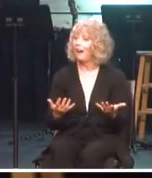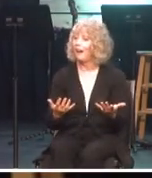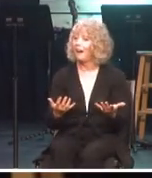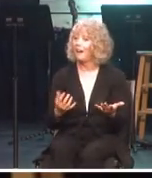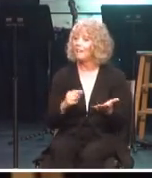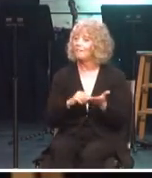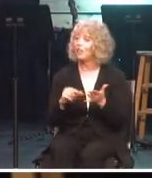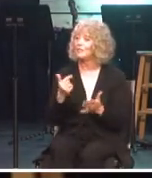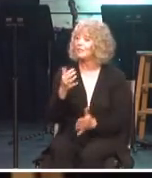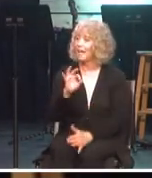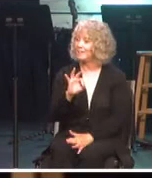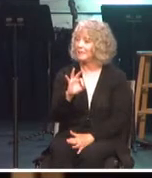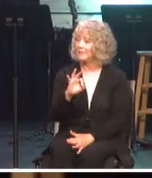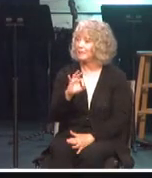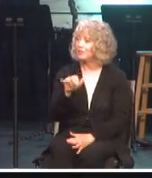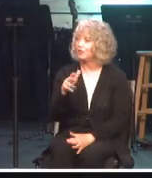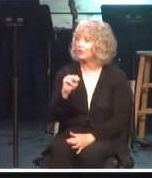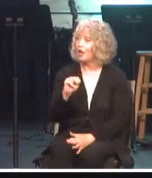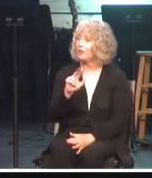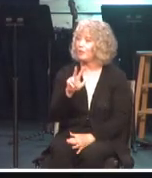Look at verse 19 of John 3.